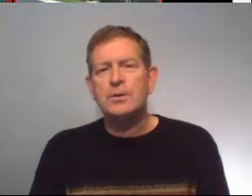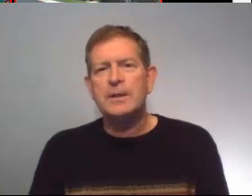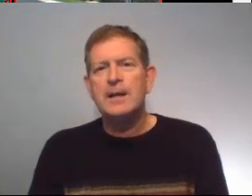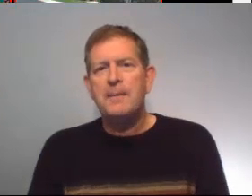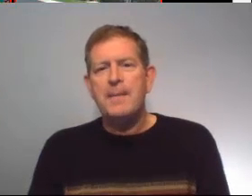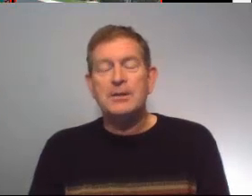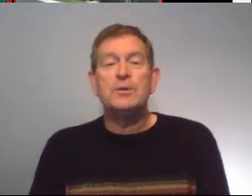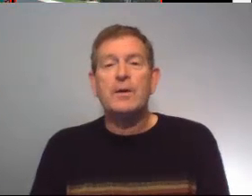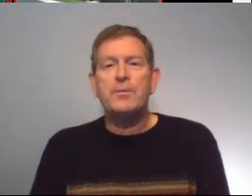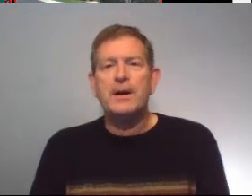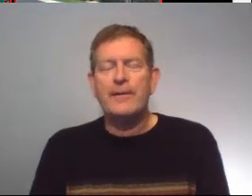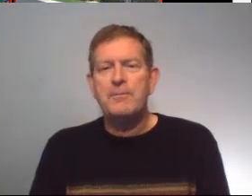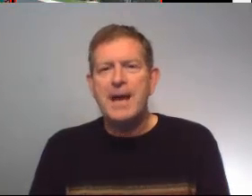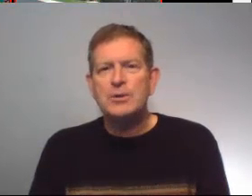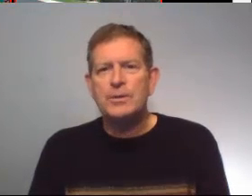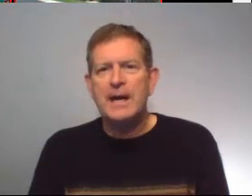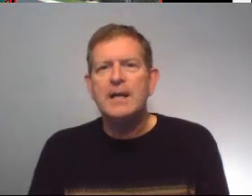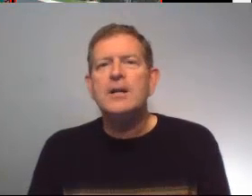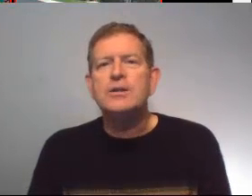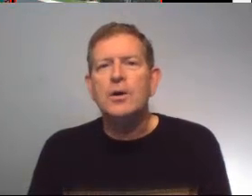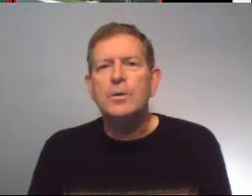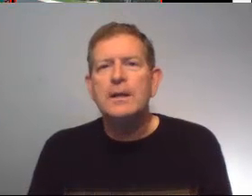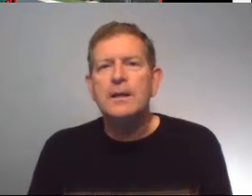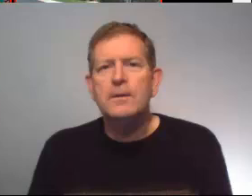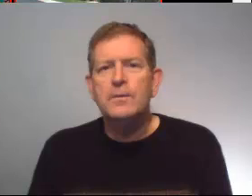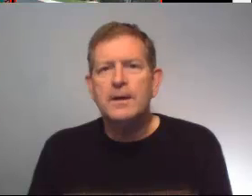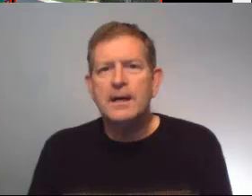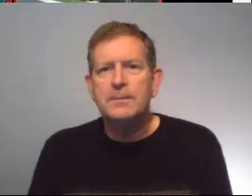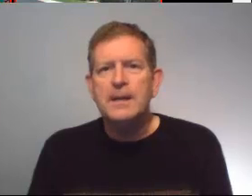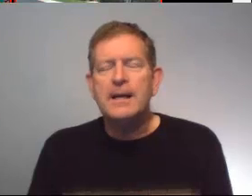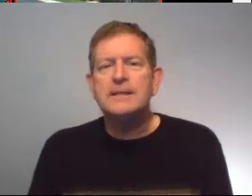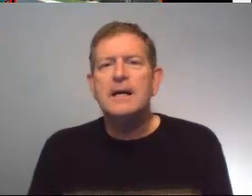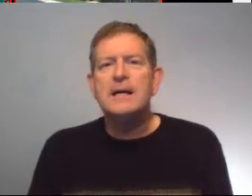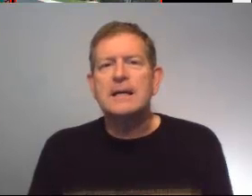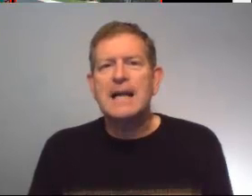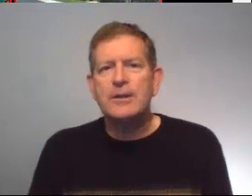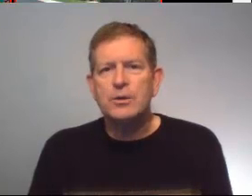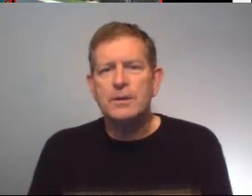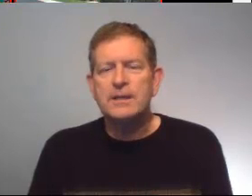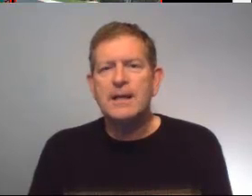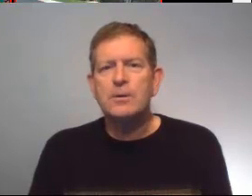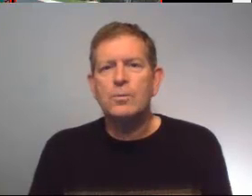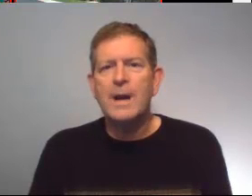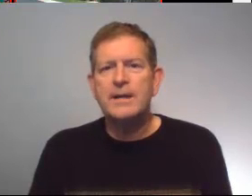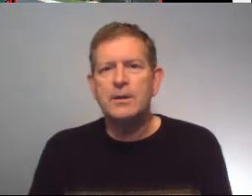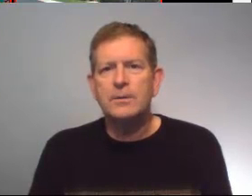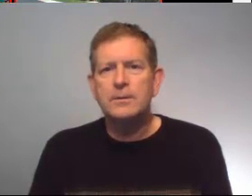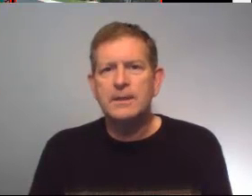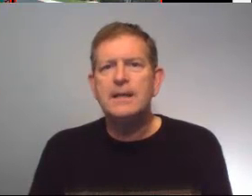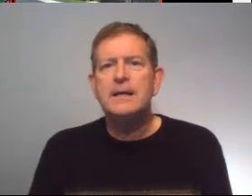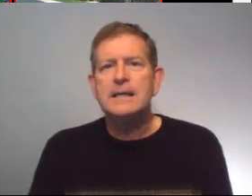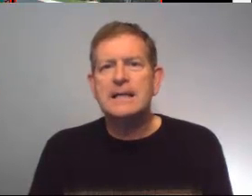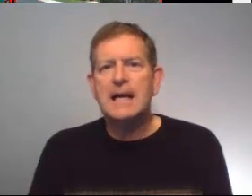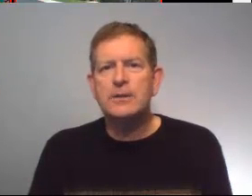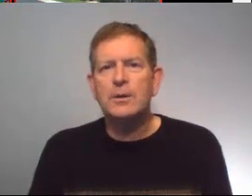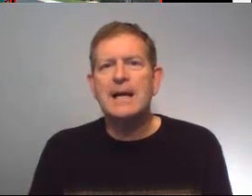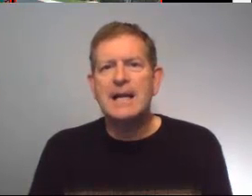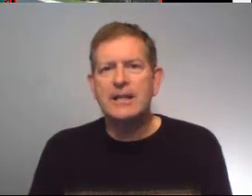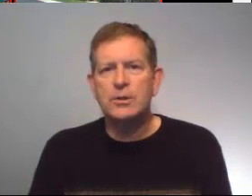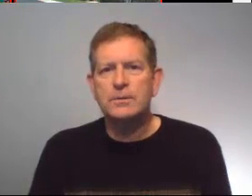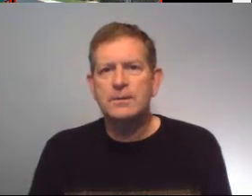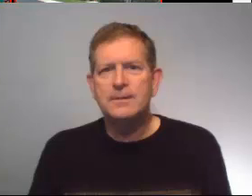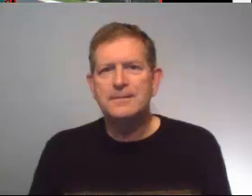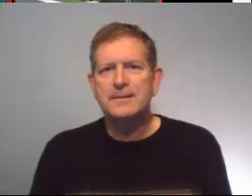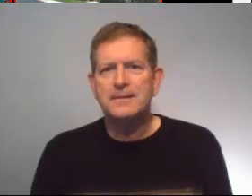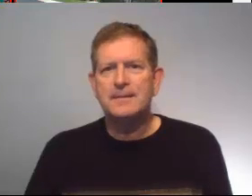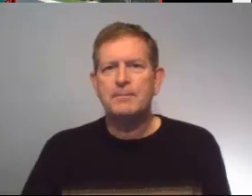And she was very proud. I mastered that. Don't give up. It's radio. It's not radio. Okay, radio. La